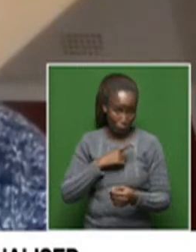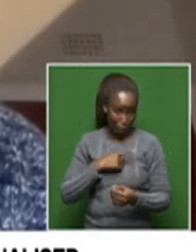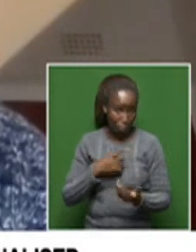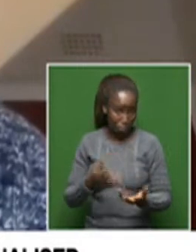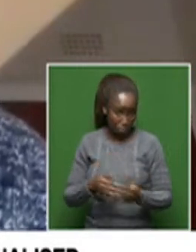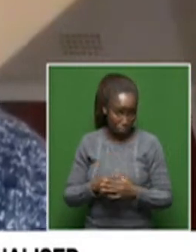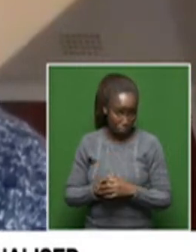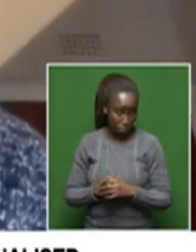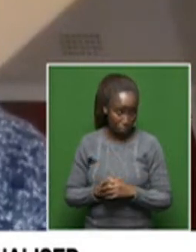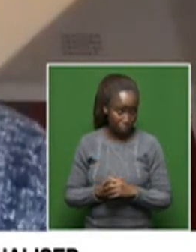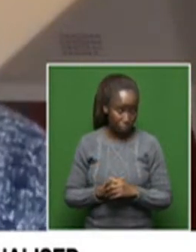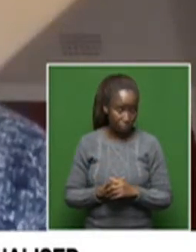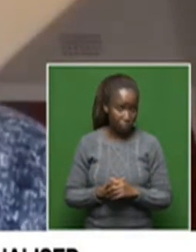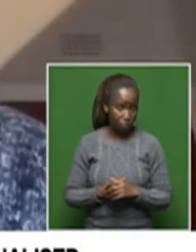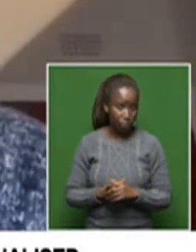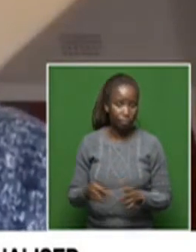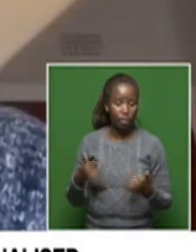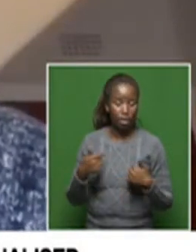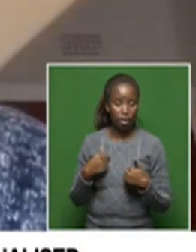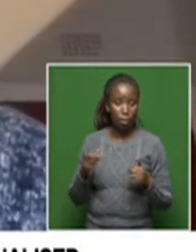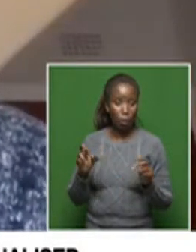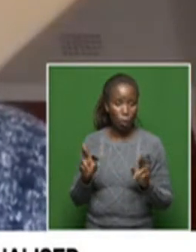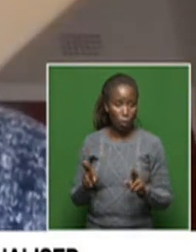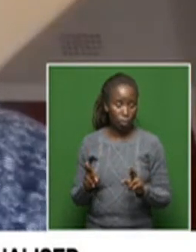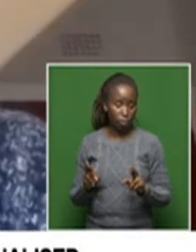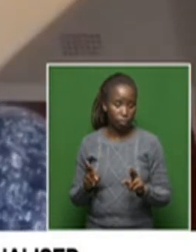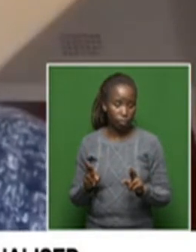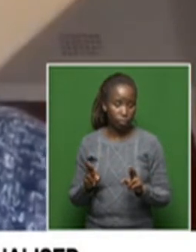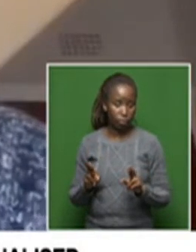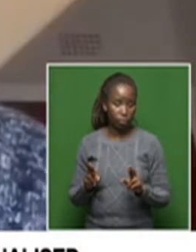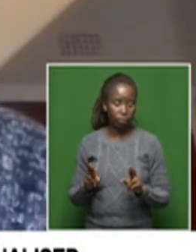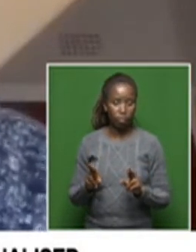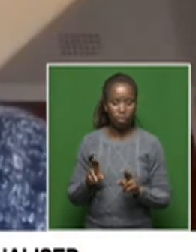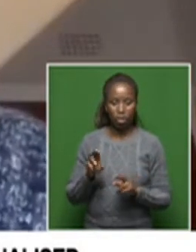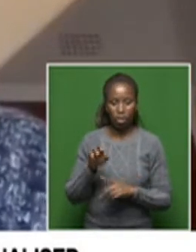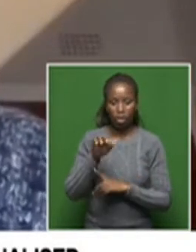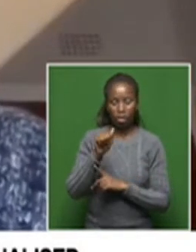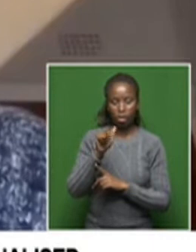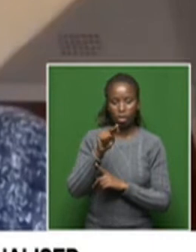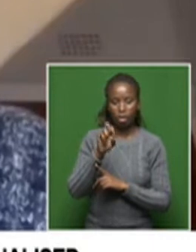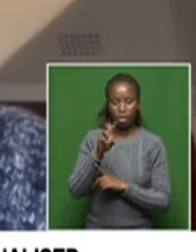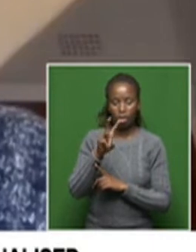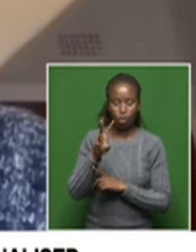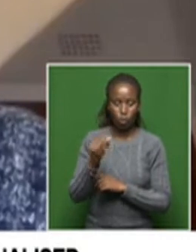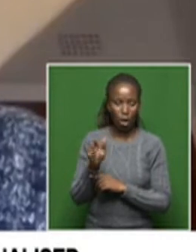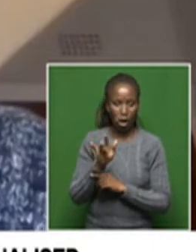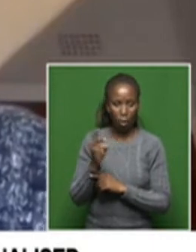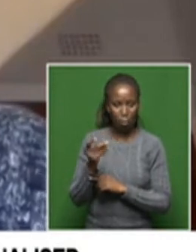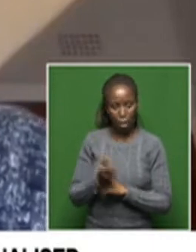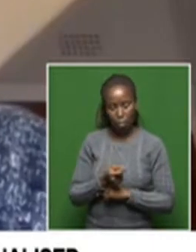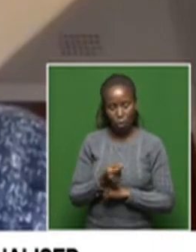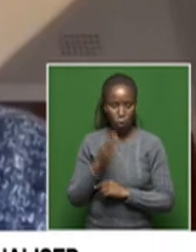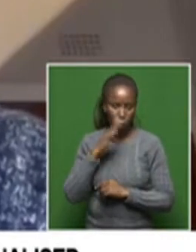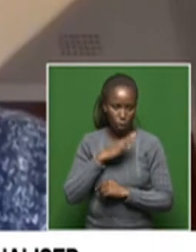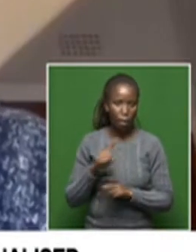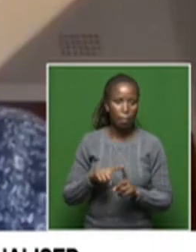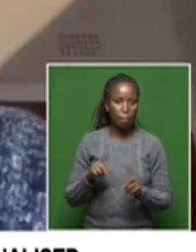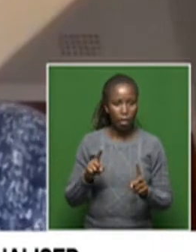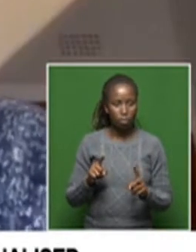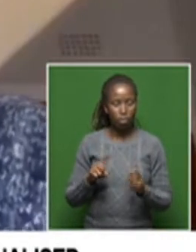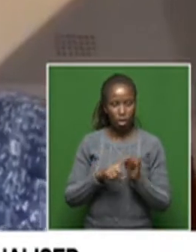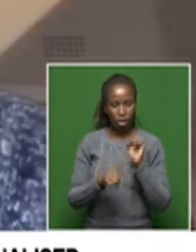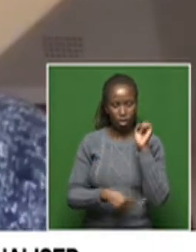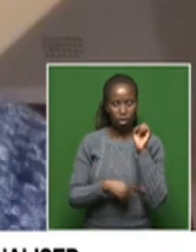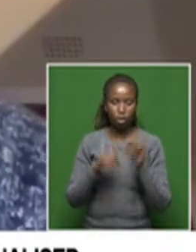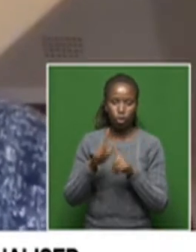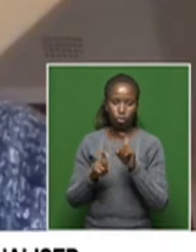So I was hoping perhaps Ms. Annelise Otsele could be here, but we'll see. Thanks, Minister. Those are the last